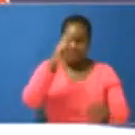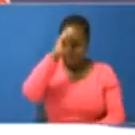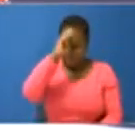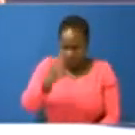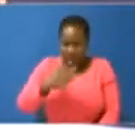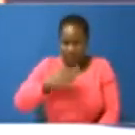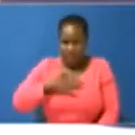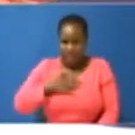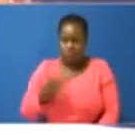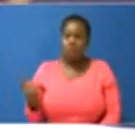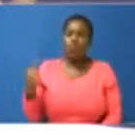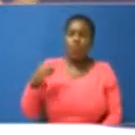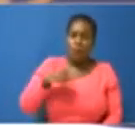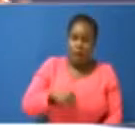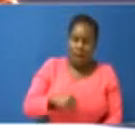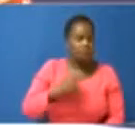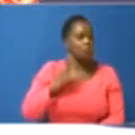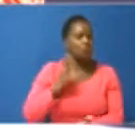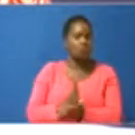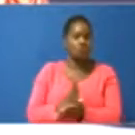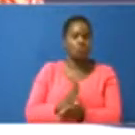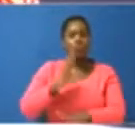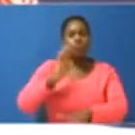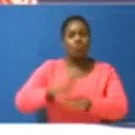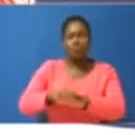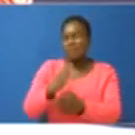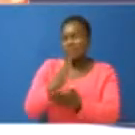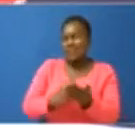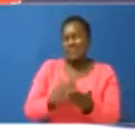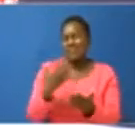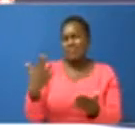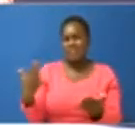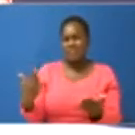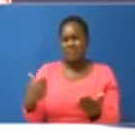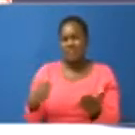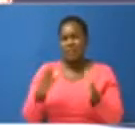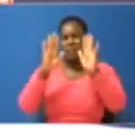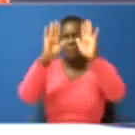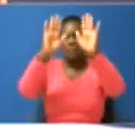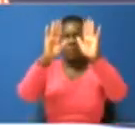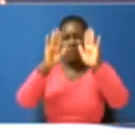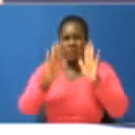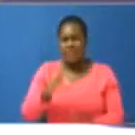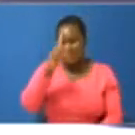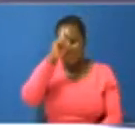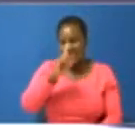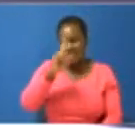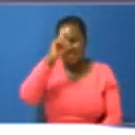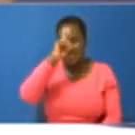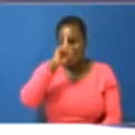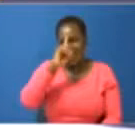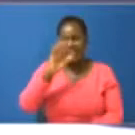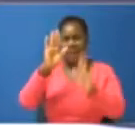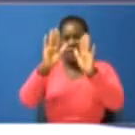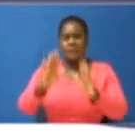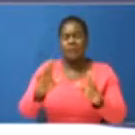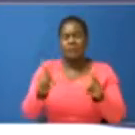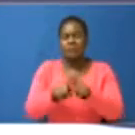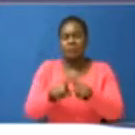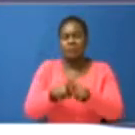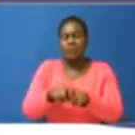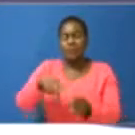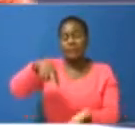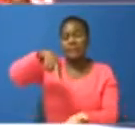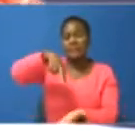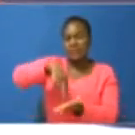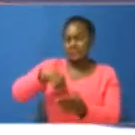us with their presence that that's really awesome but some of the things that are critical in terms of just selling yourself as a leader posture